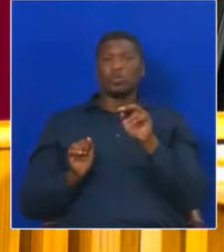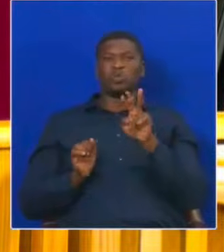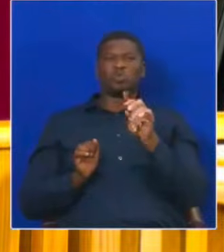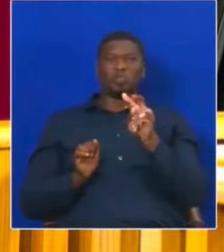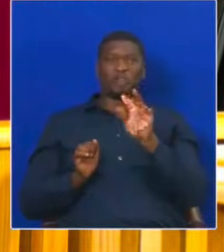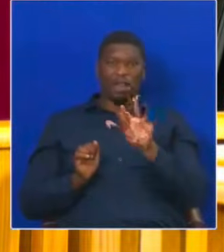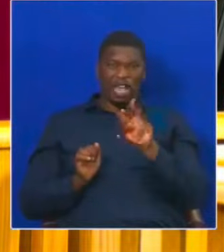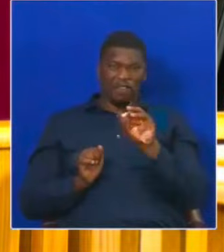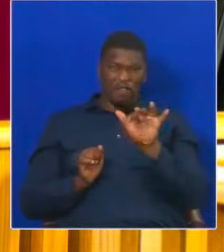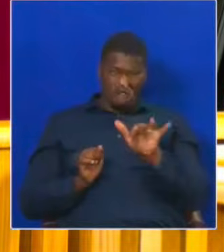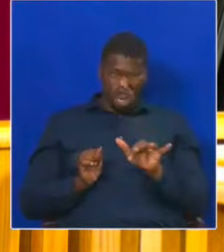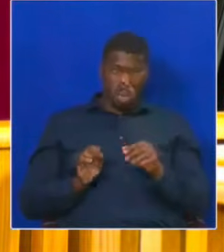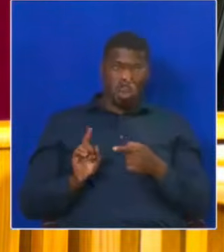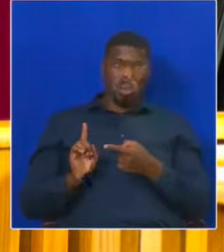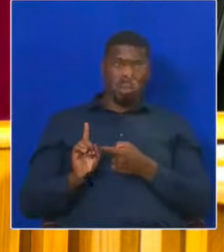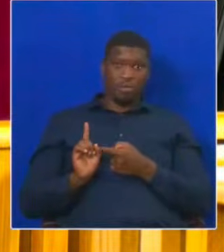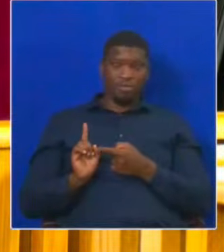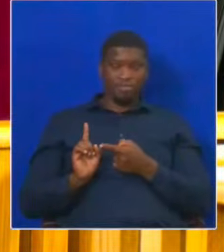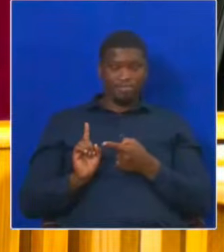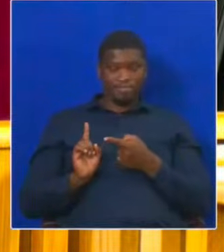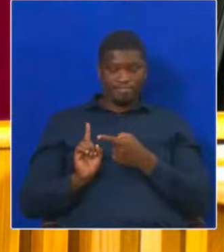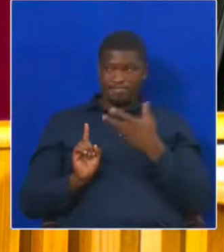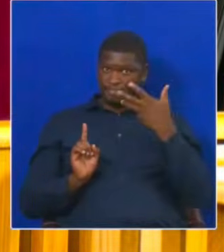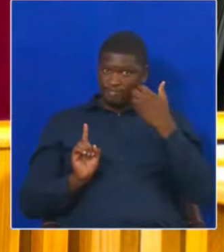he was interviewed.